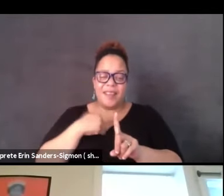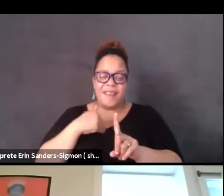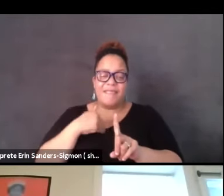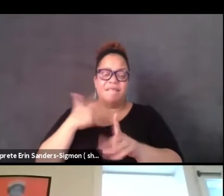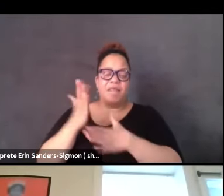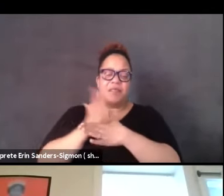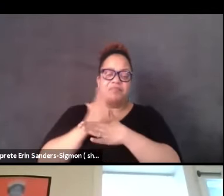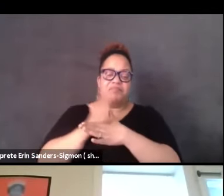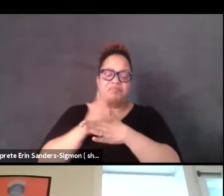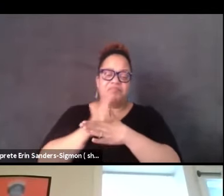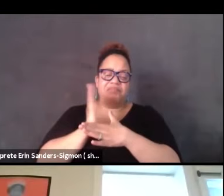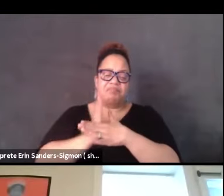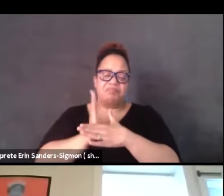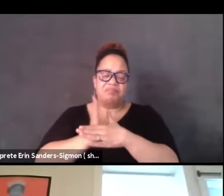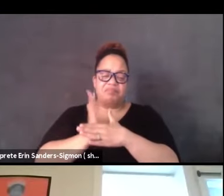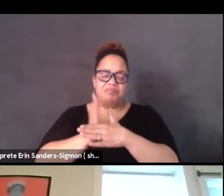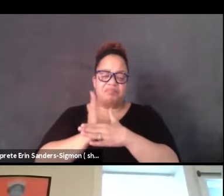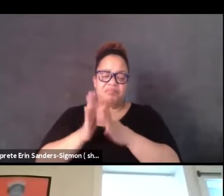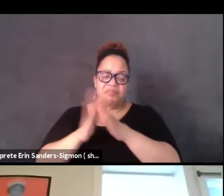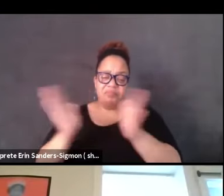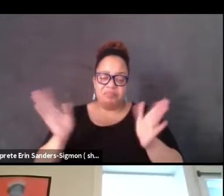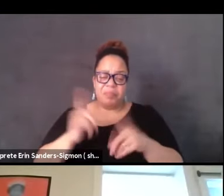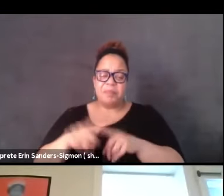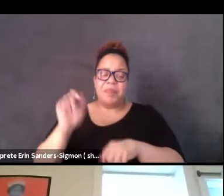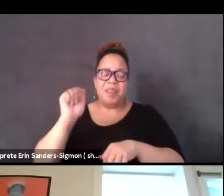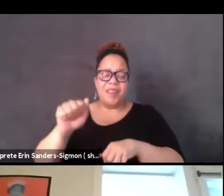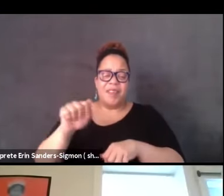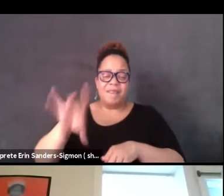at Julian the Poet and on his website,